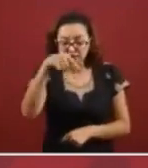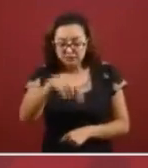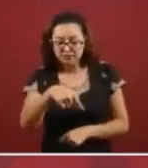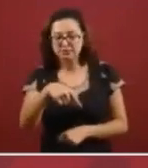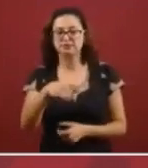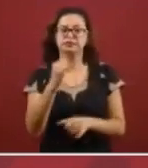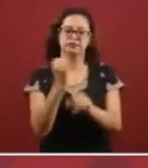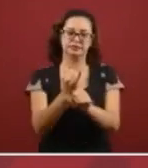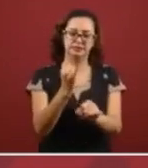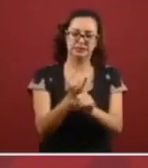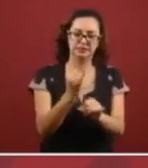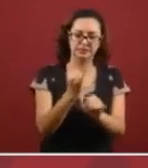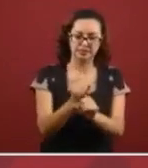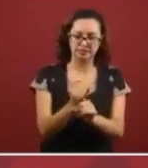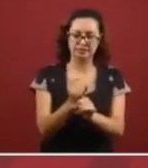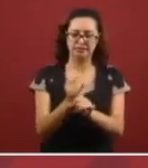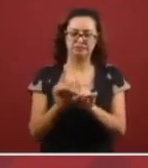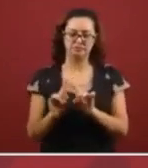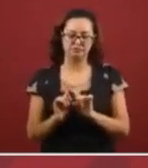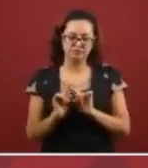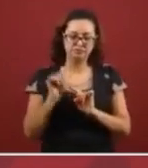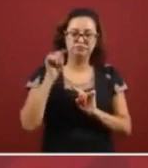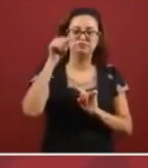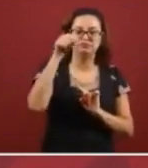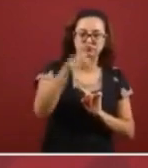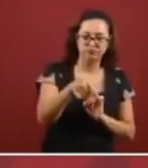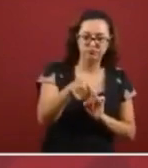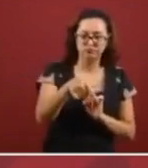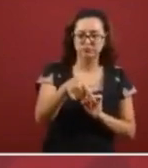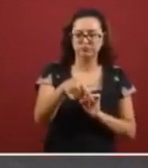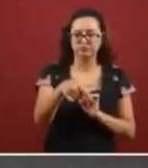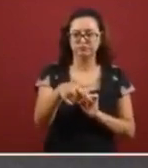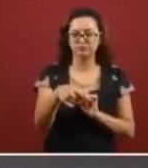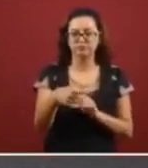internet will go there. According